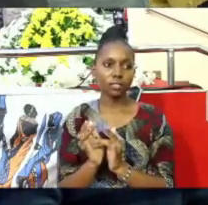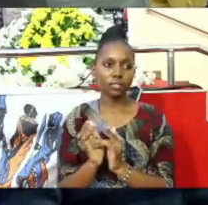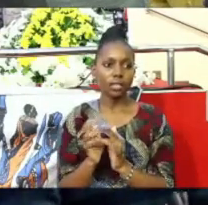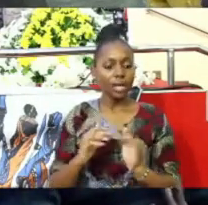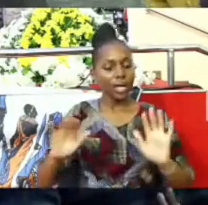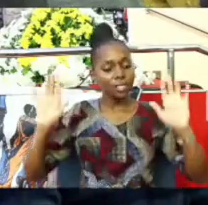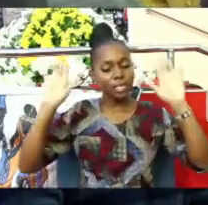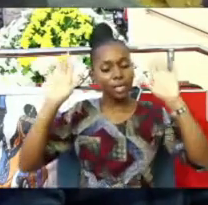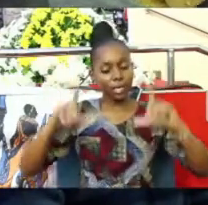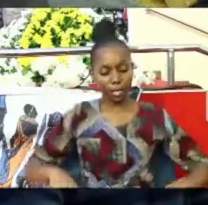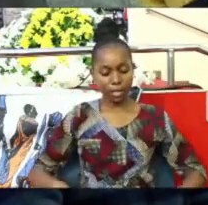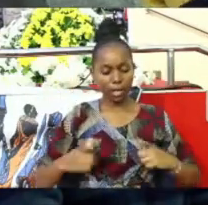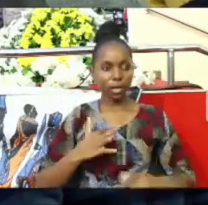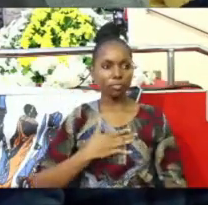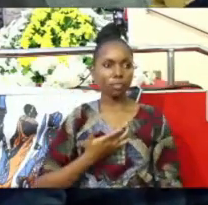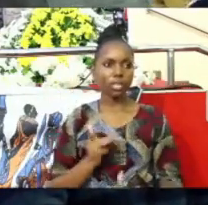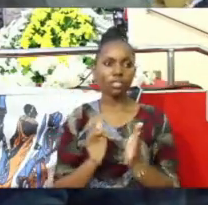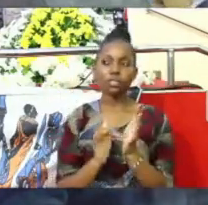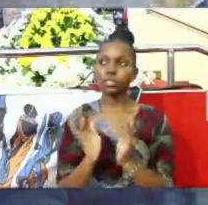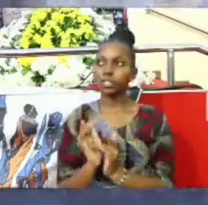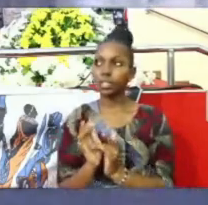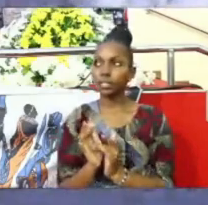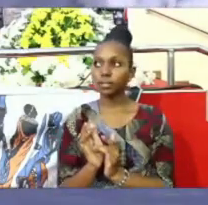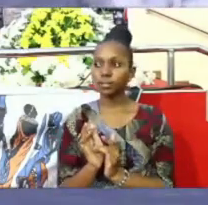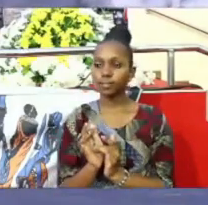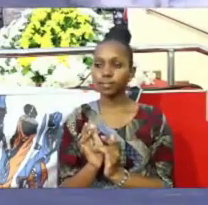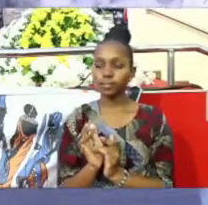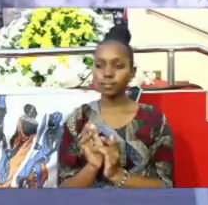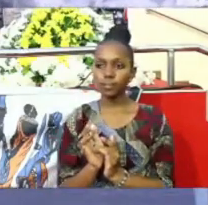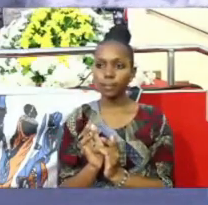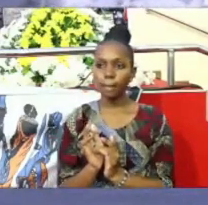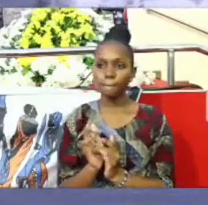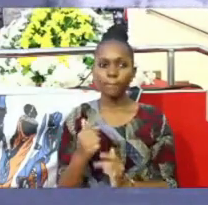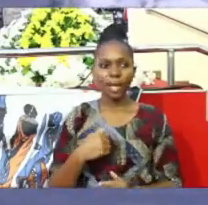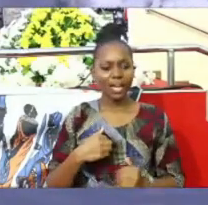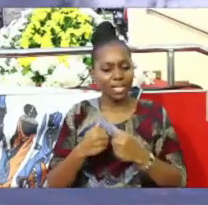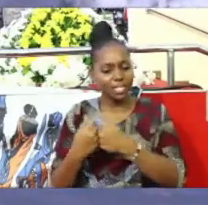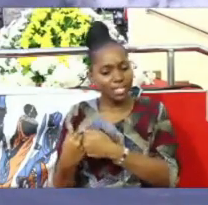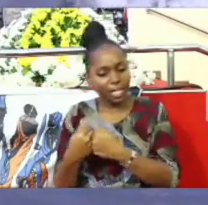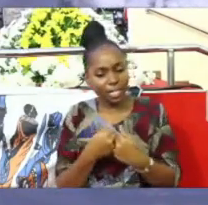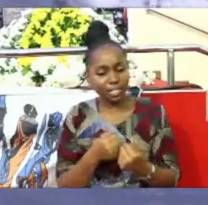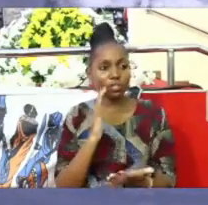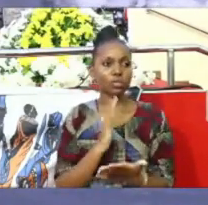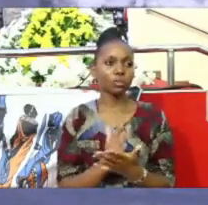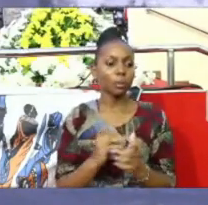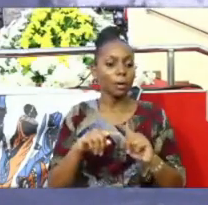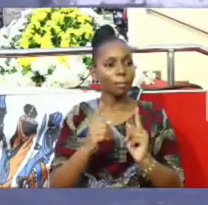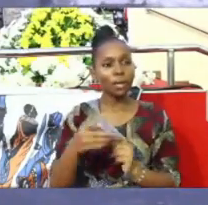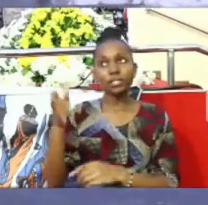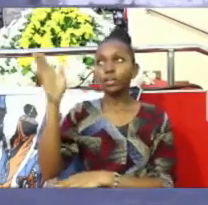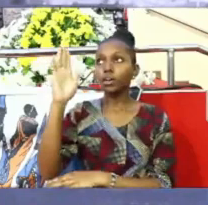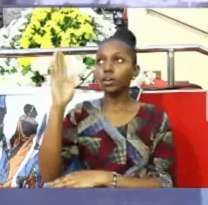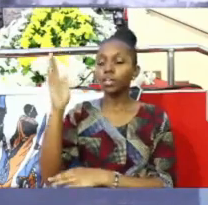were few challenges, God gave me a hope. And because of